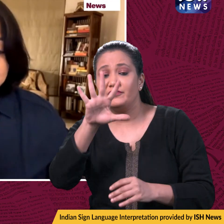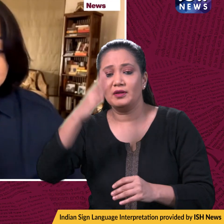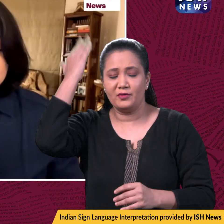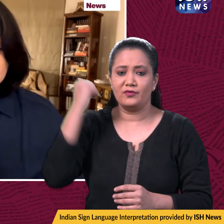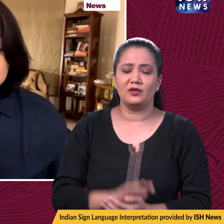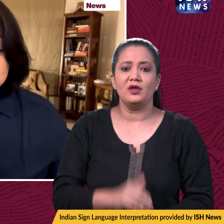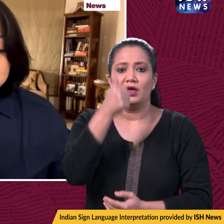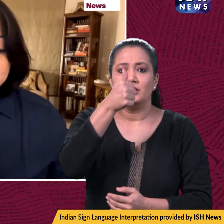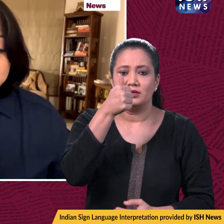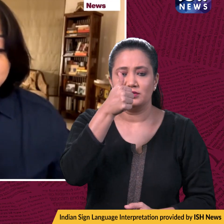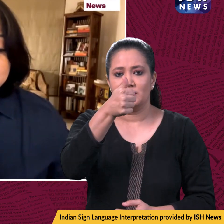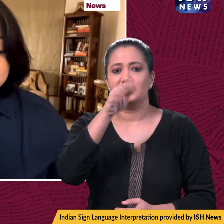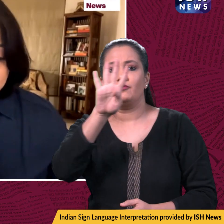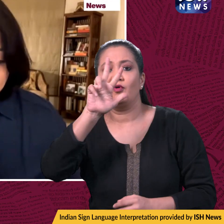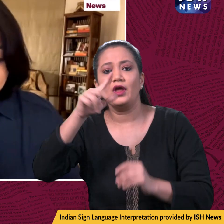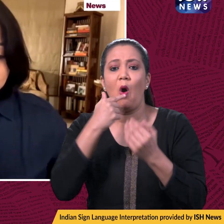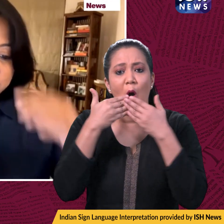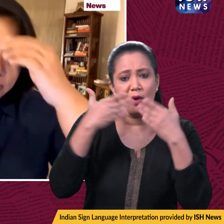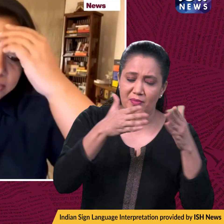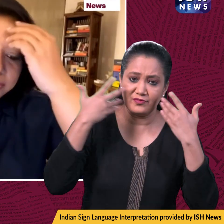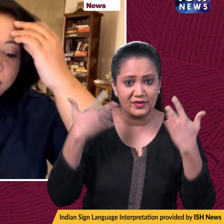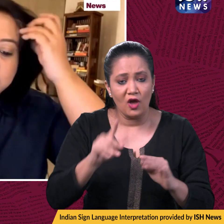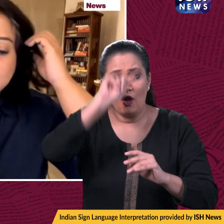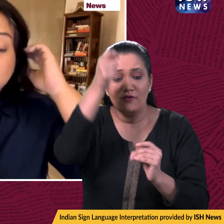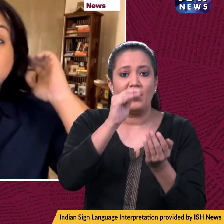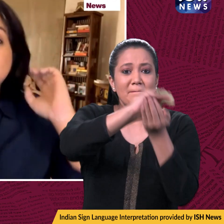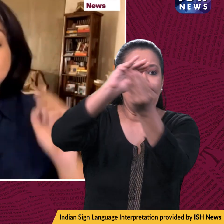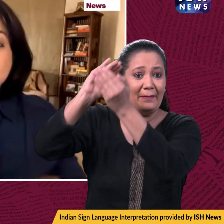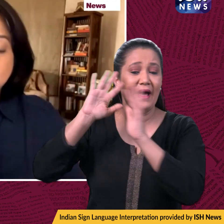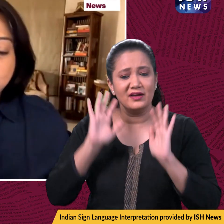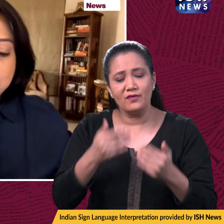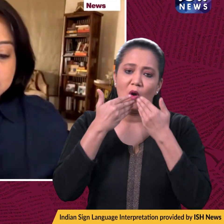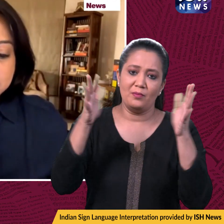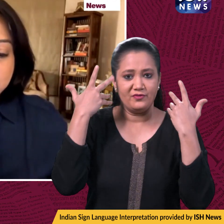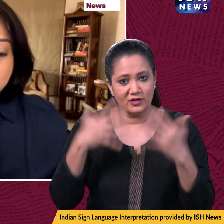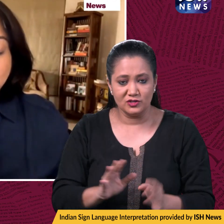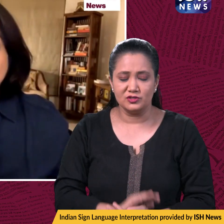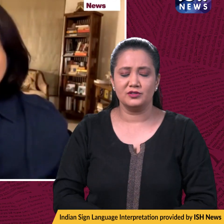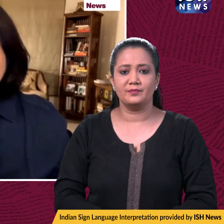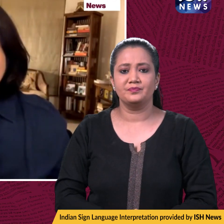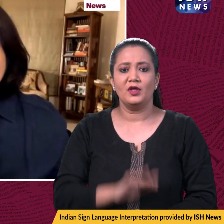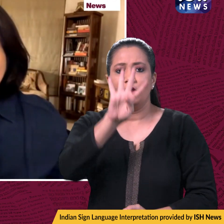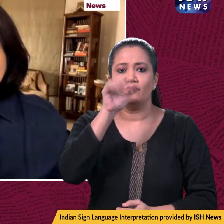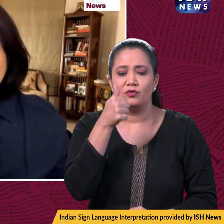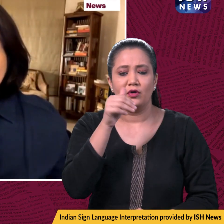2015. As many as 648 disclosures involving undisclosed foreign assets